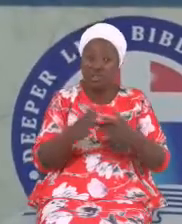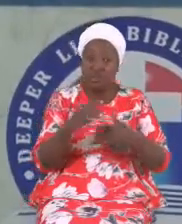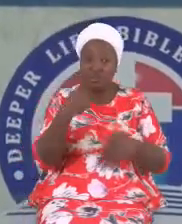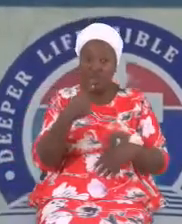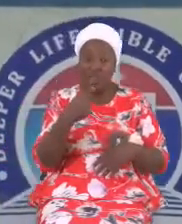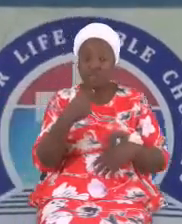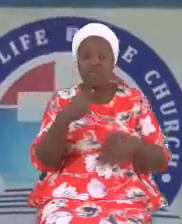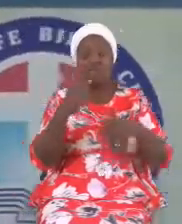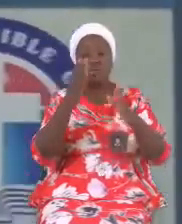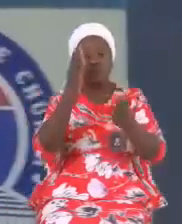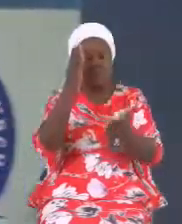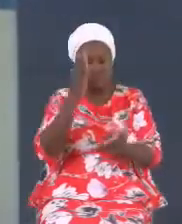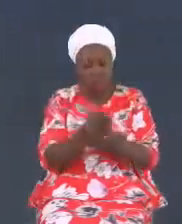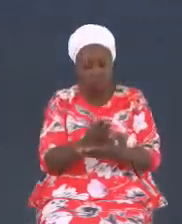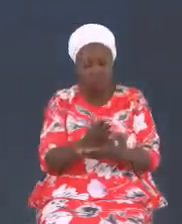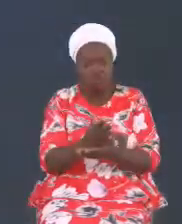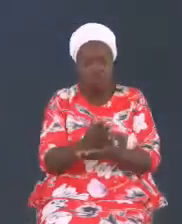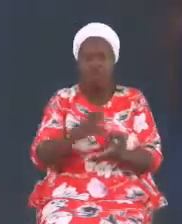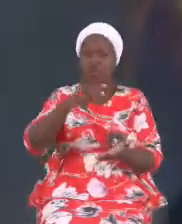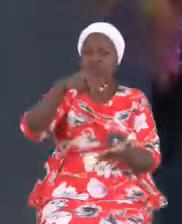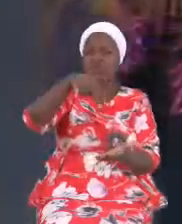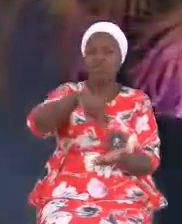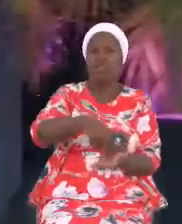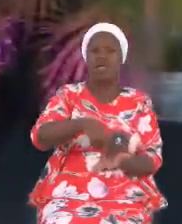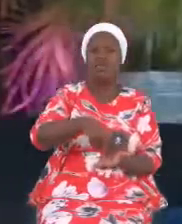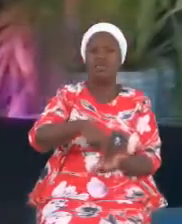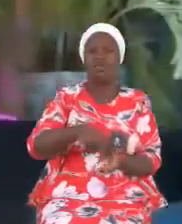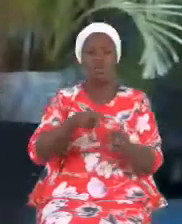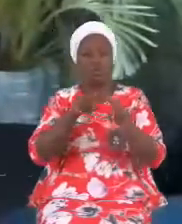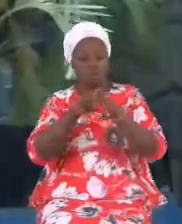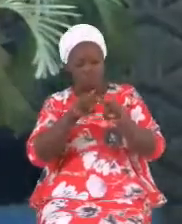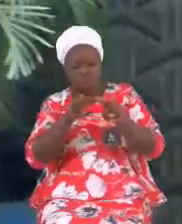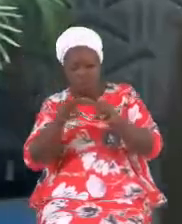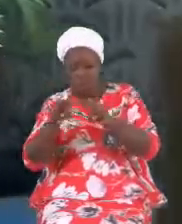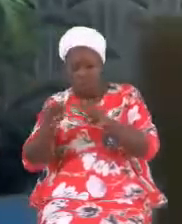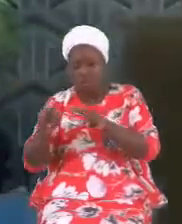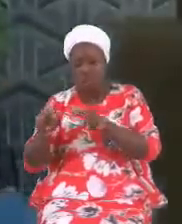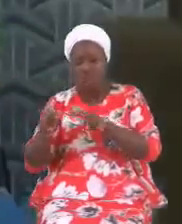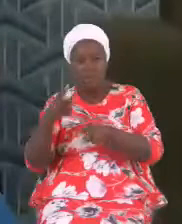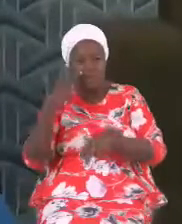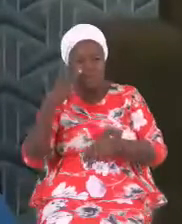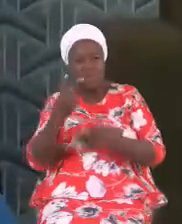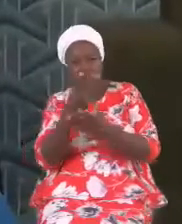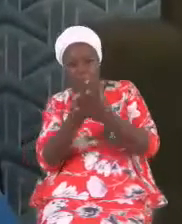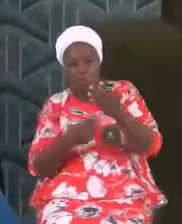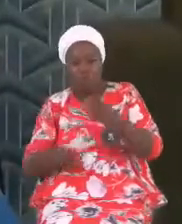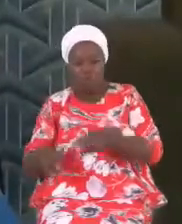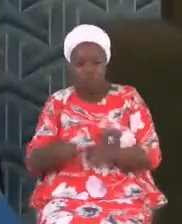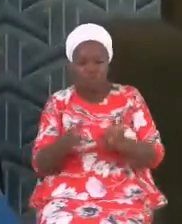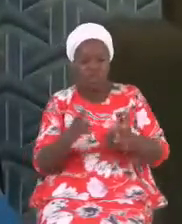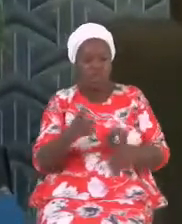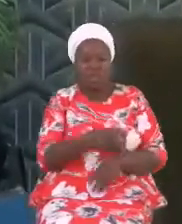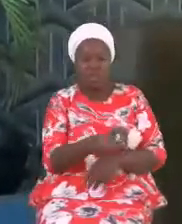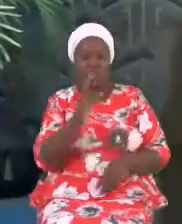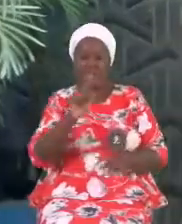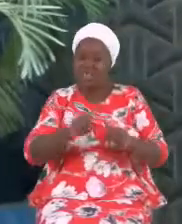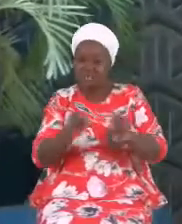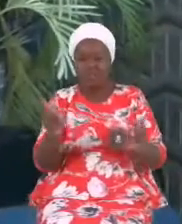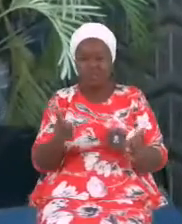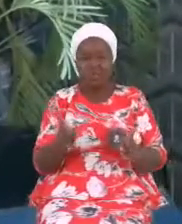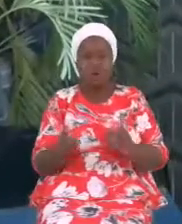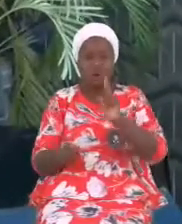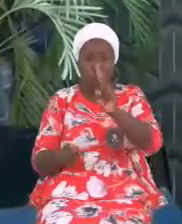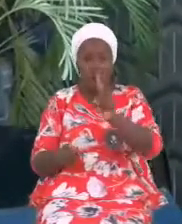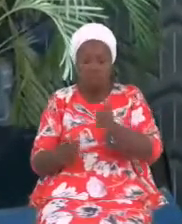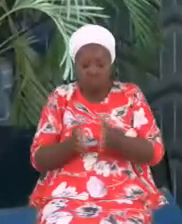stop, stand, watch. Look at both ways, the different. One is